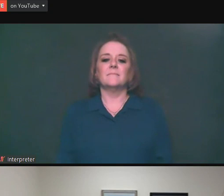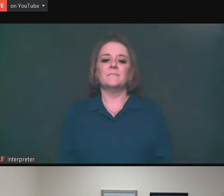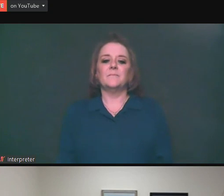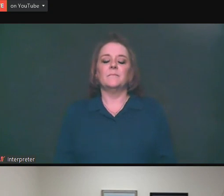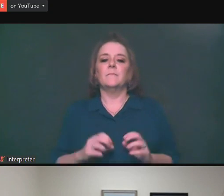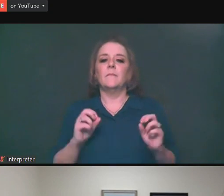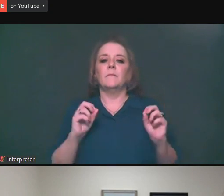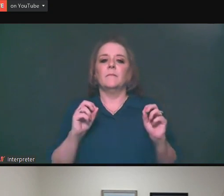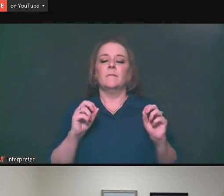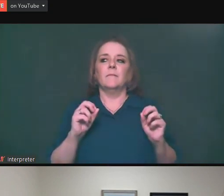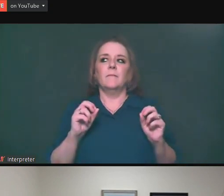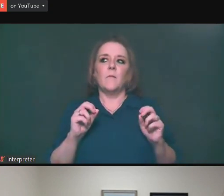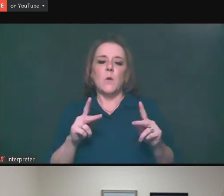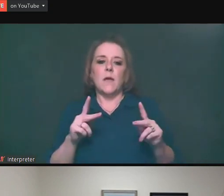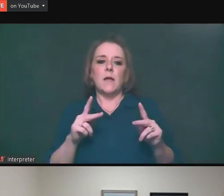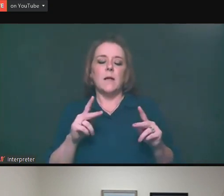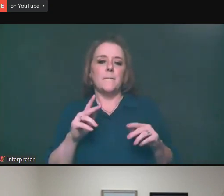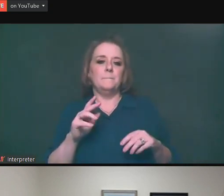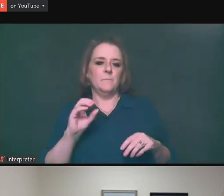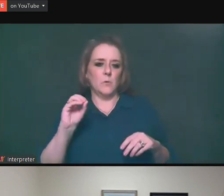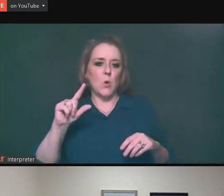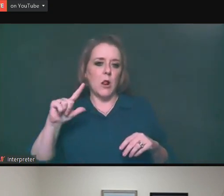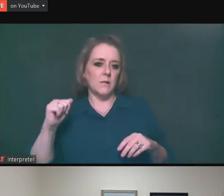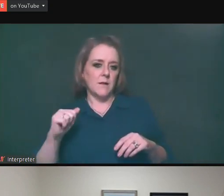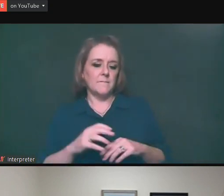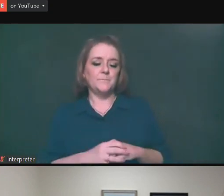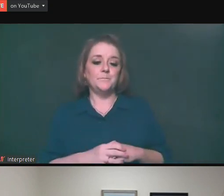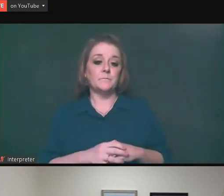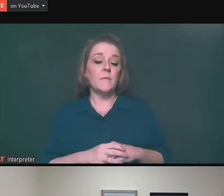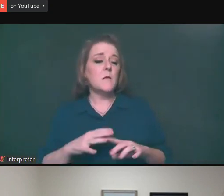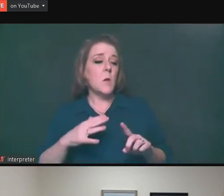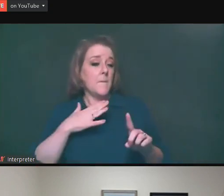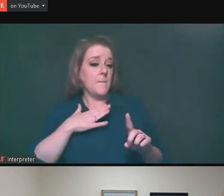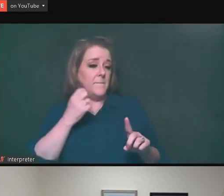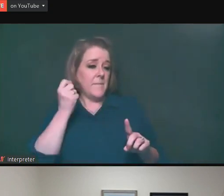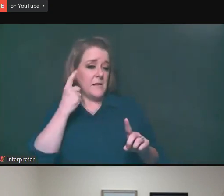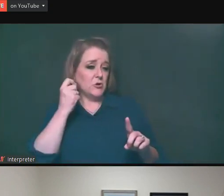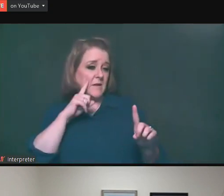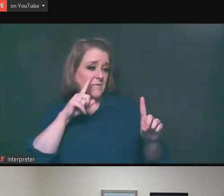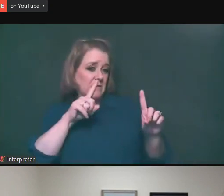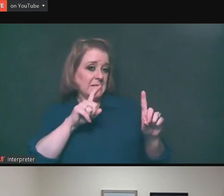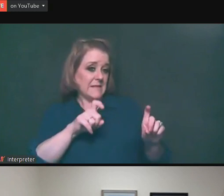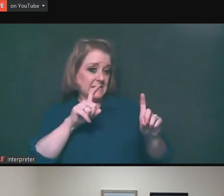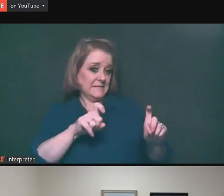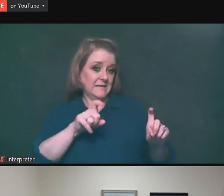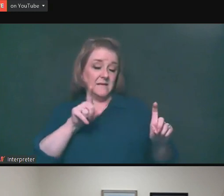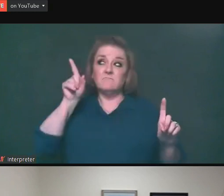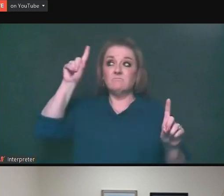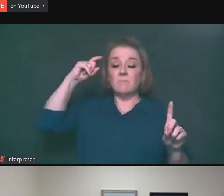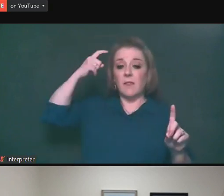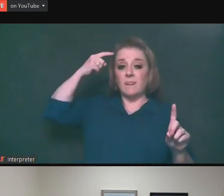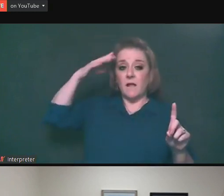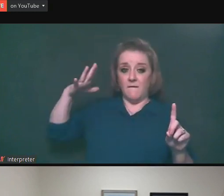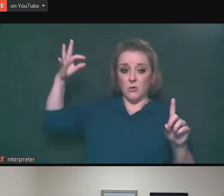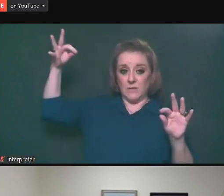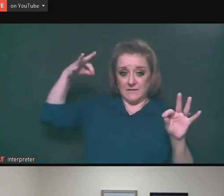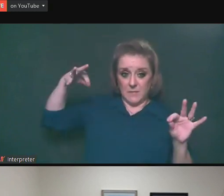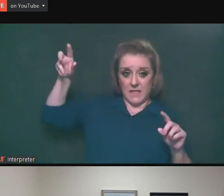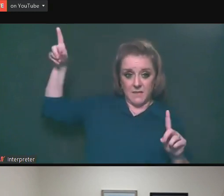Okay. As for testing, all the way I understood of Governor Abbott was he